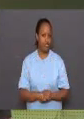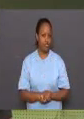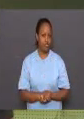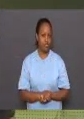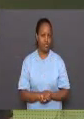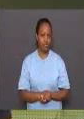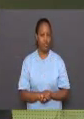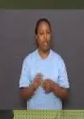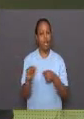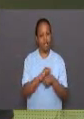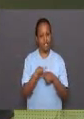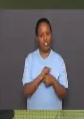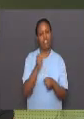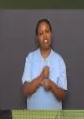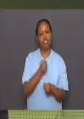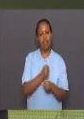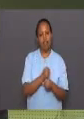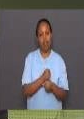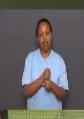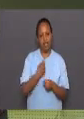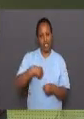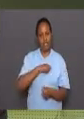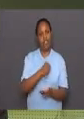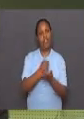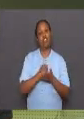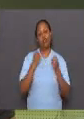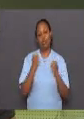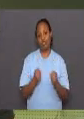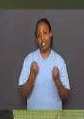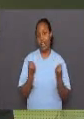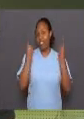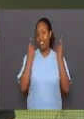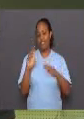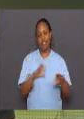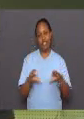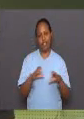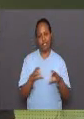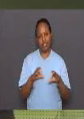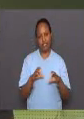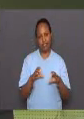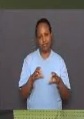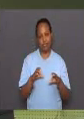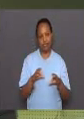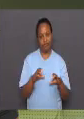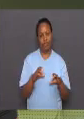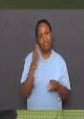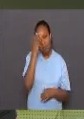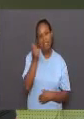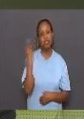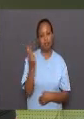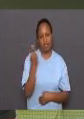us do an activity to help us to understand the reason for its